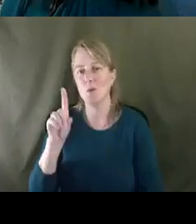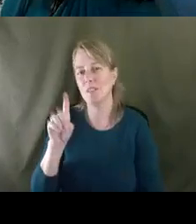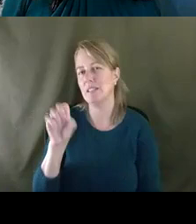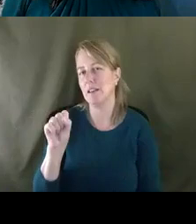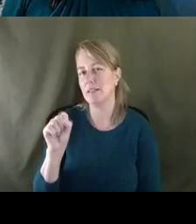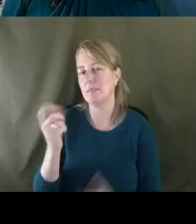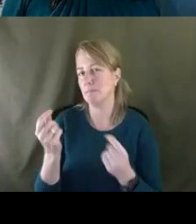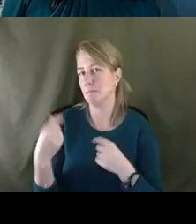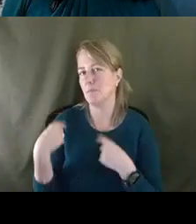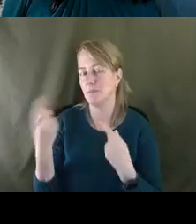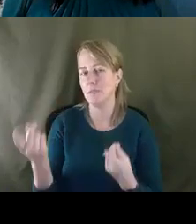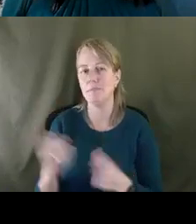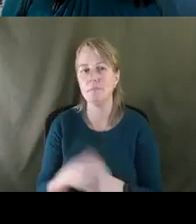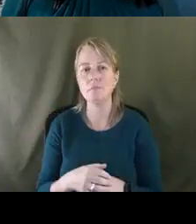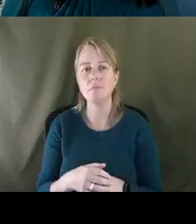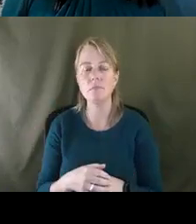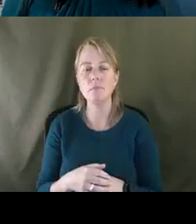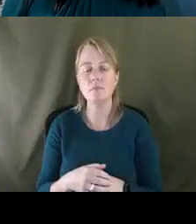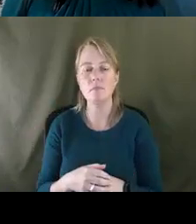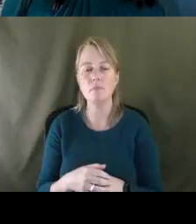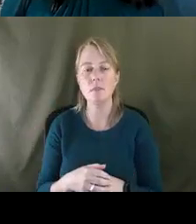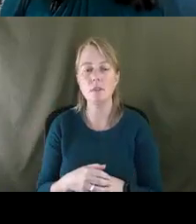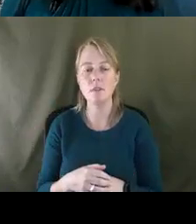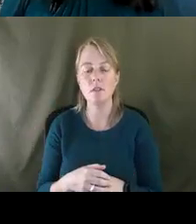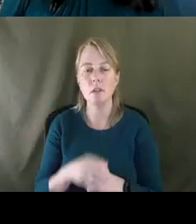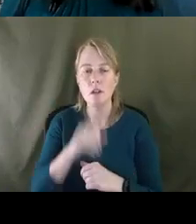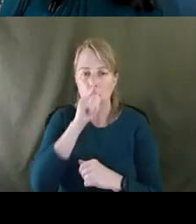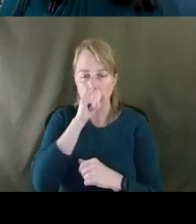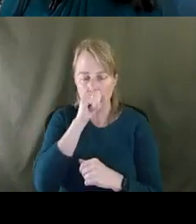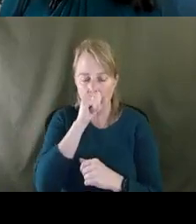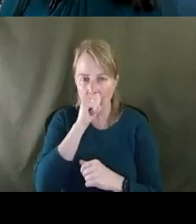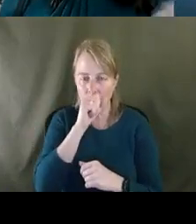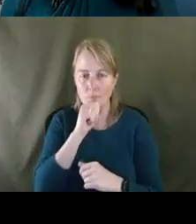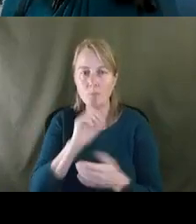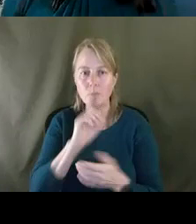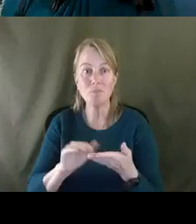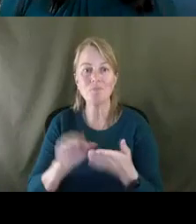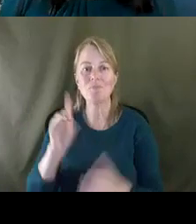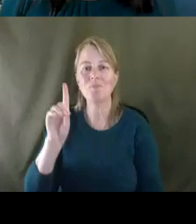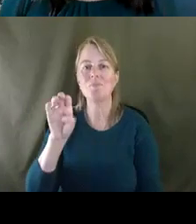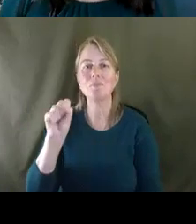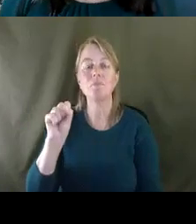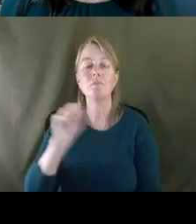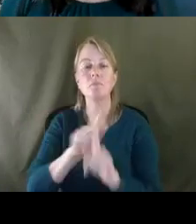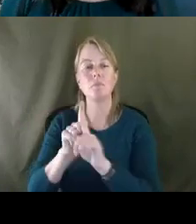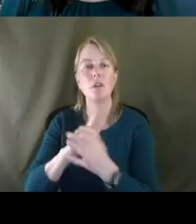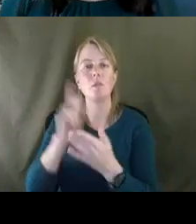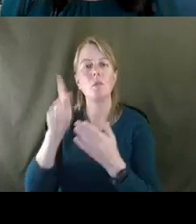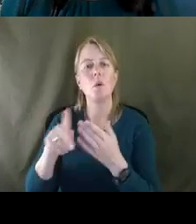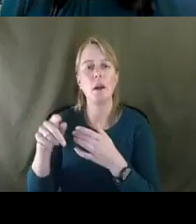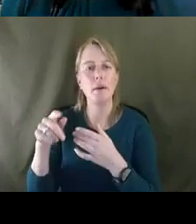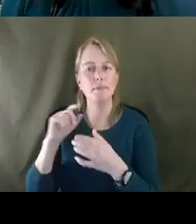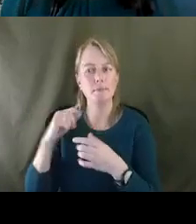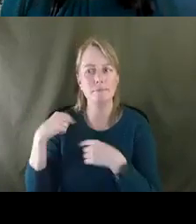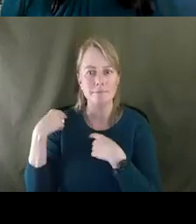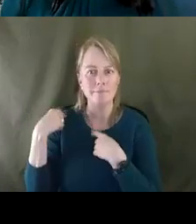DES. So at DES, the idea of a mentorship program has been in the making for quite